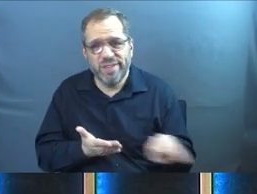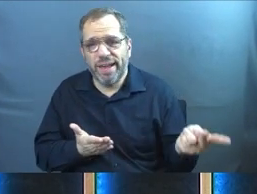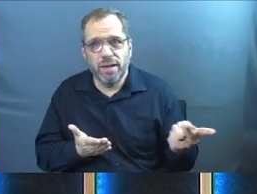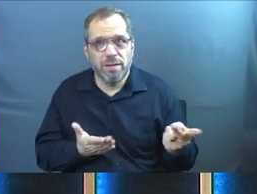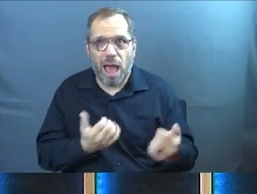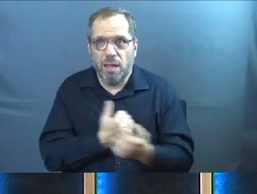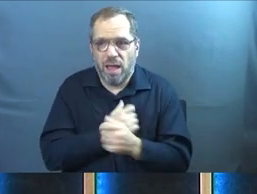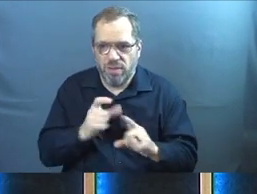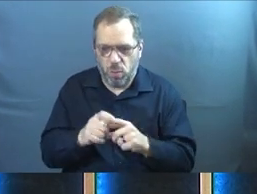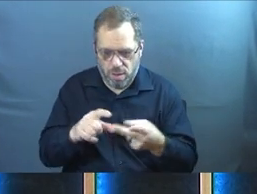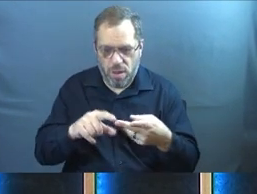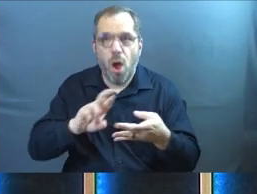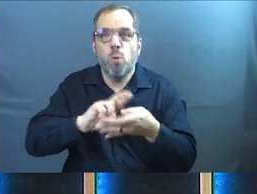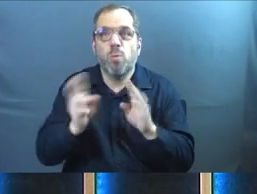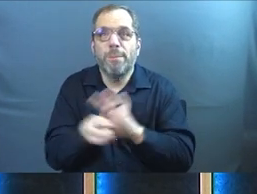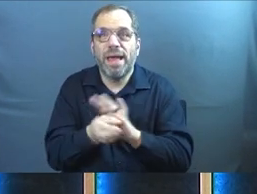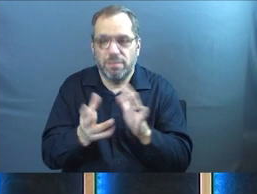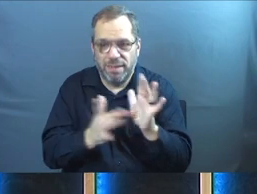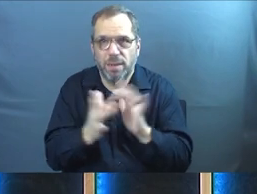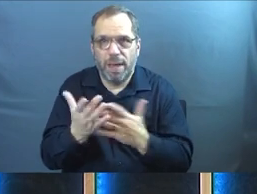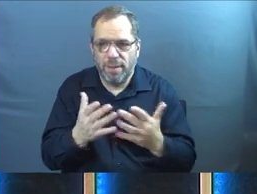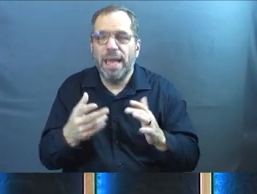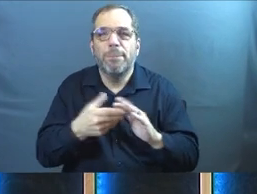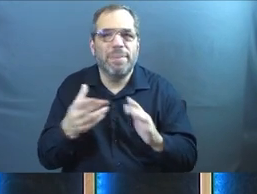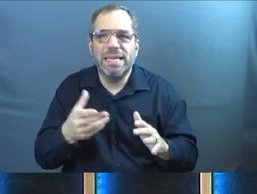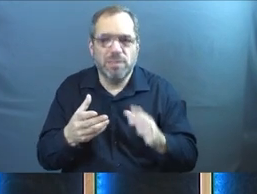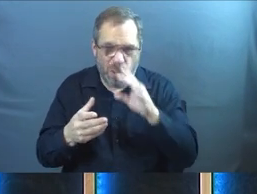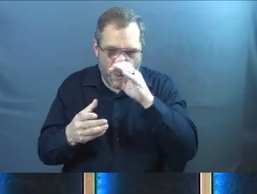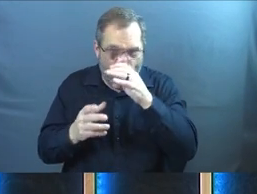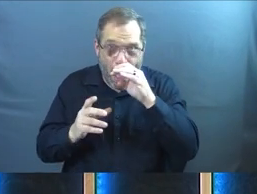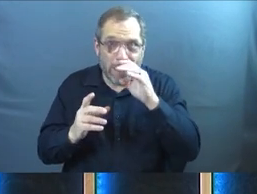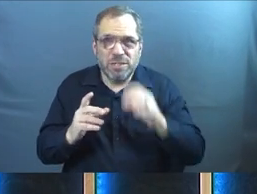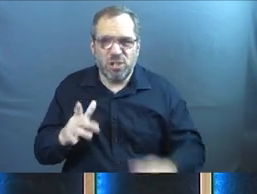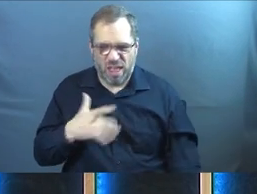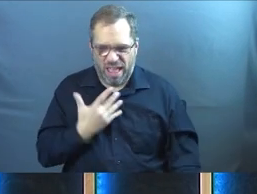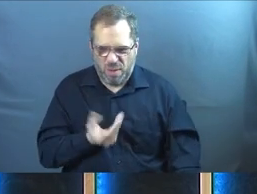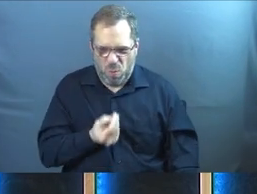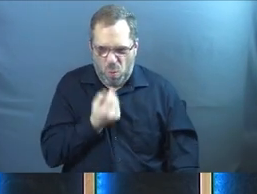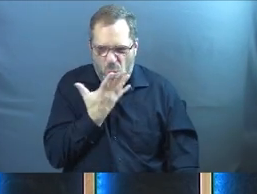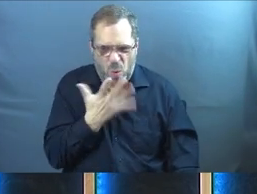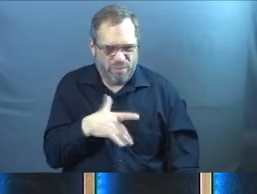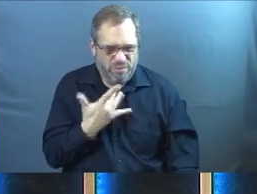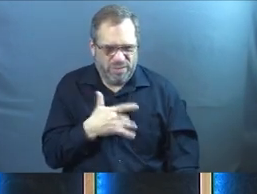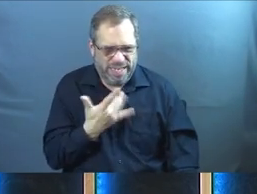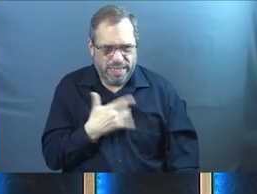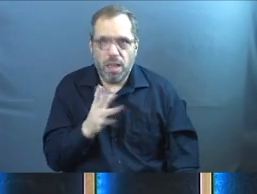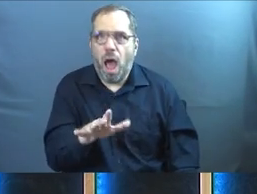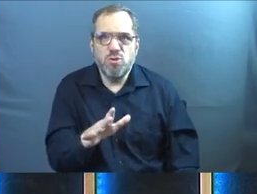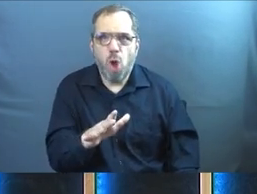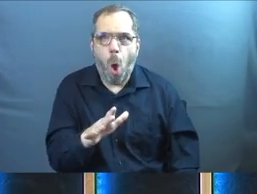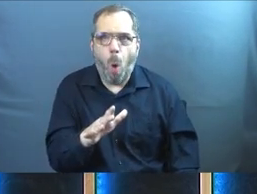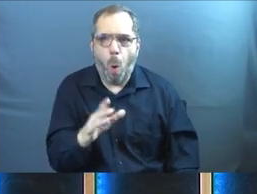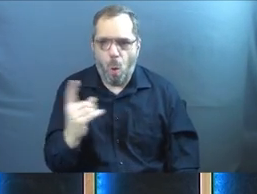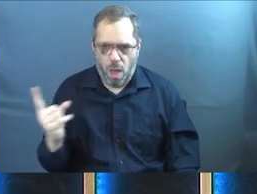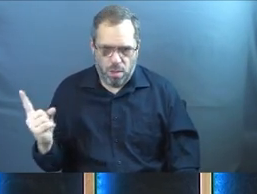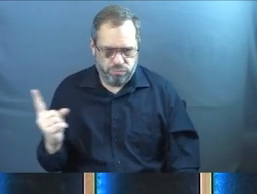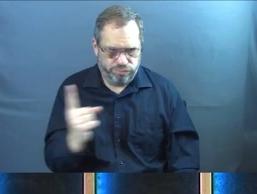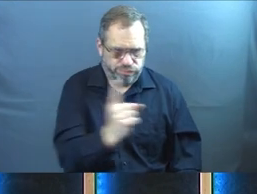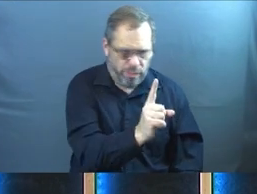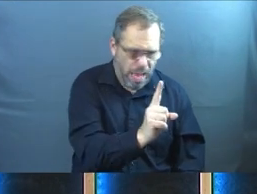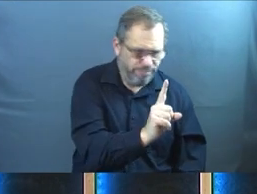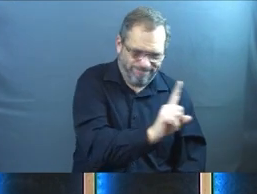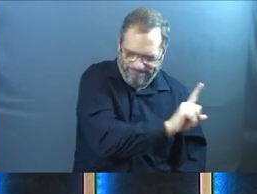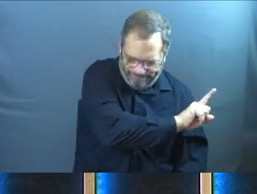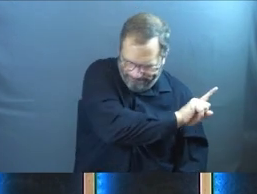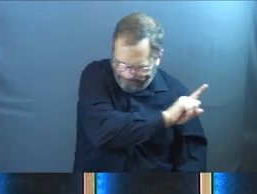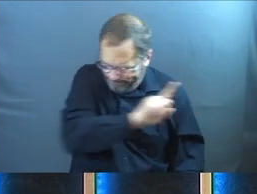I love that word, repent, in the Bible. It means don't just have warm feelings in the direction of God. Actually turn and go